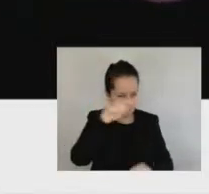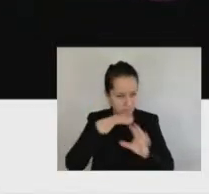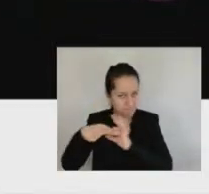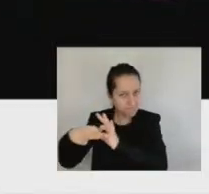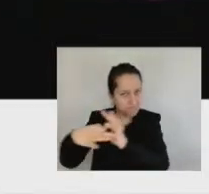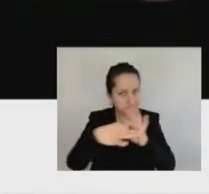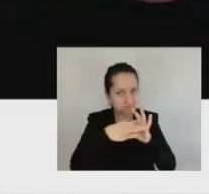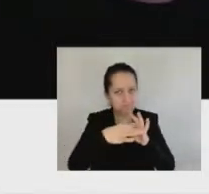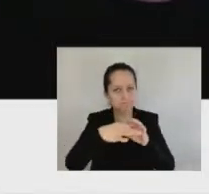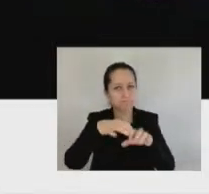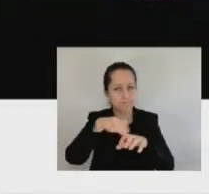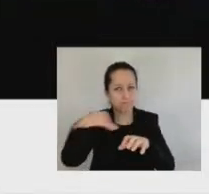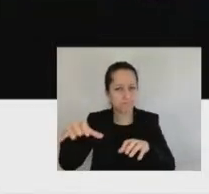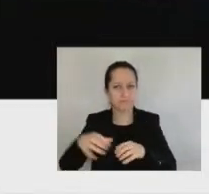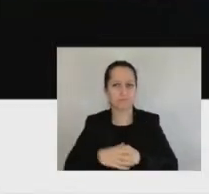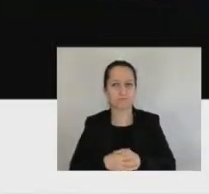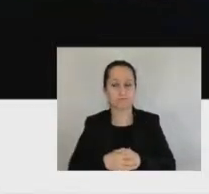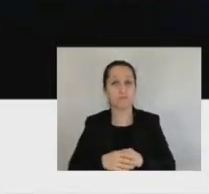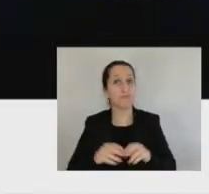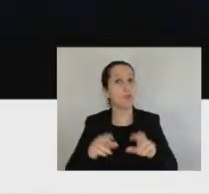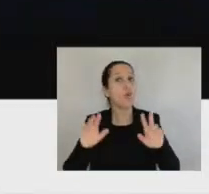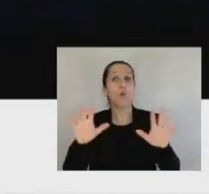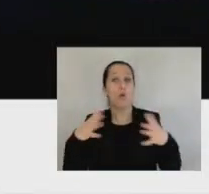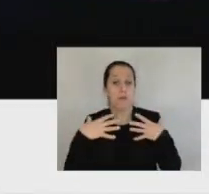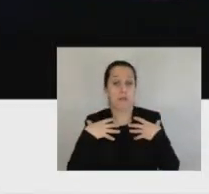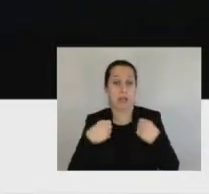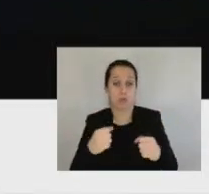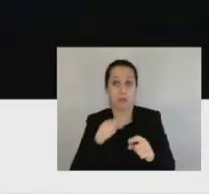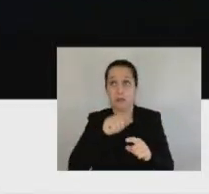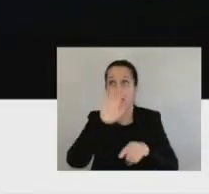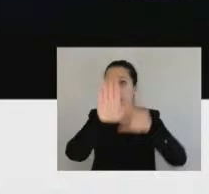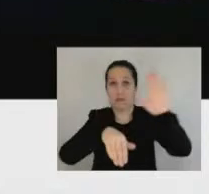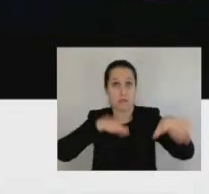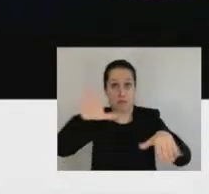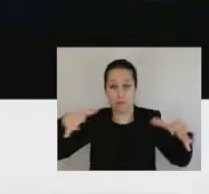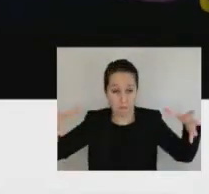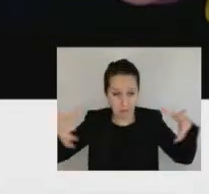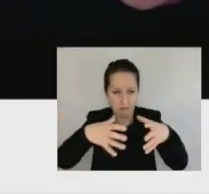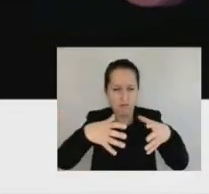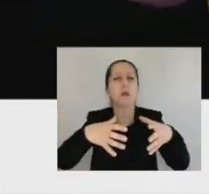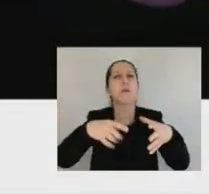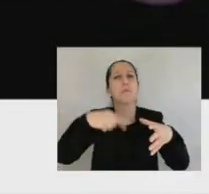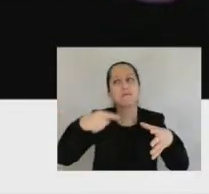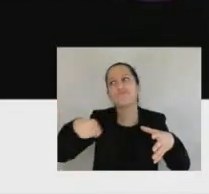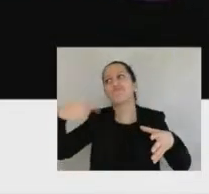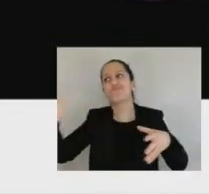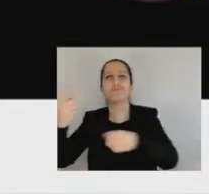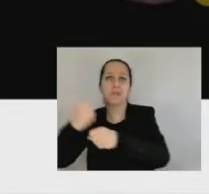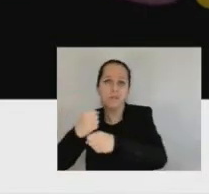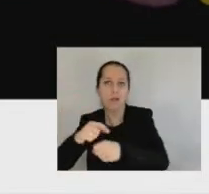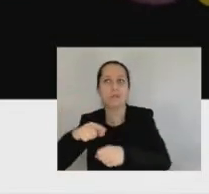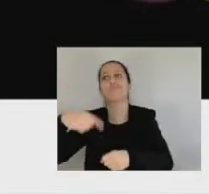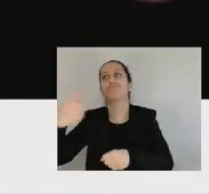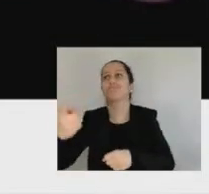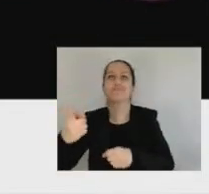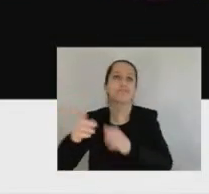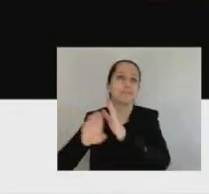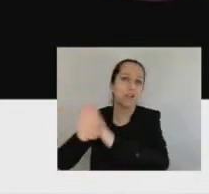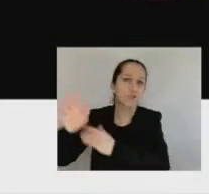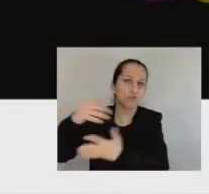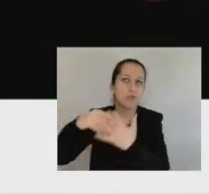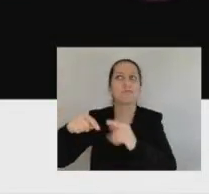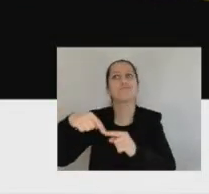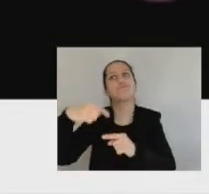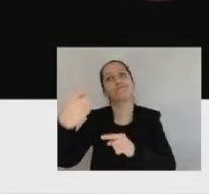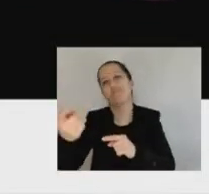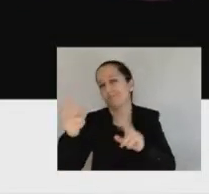participation, where different sectors have been convened, not only from the health system, health area. And we understand that